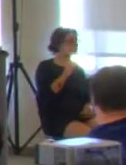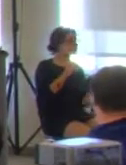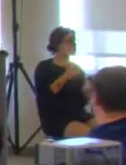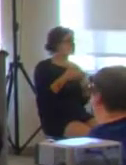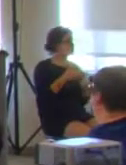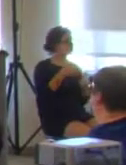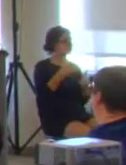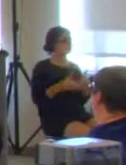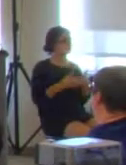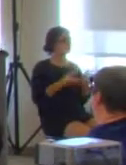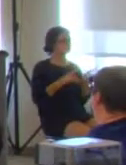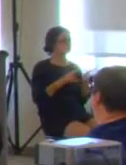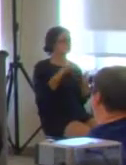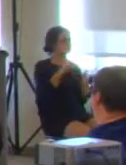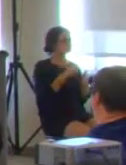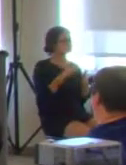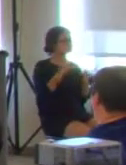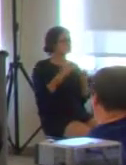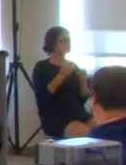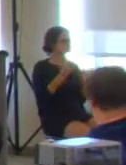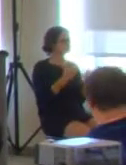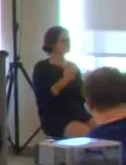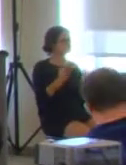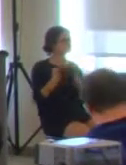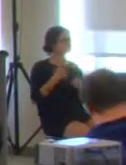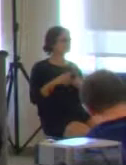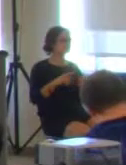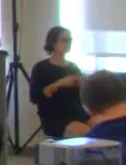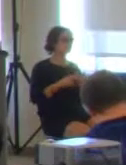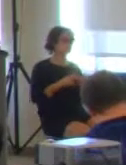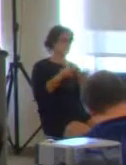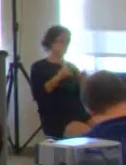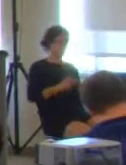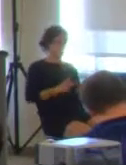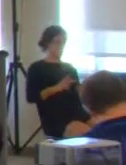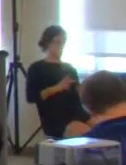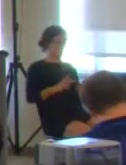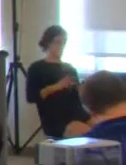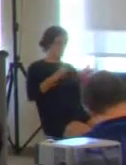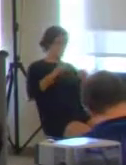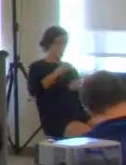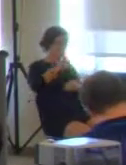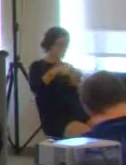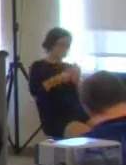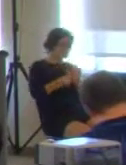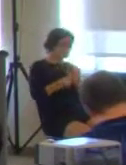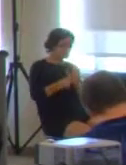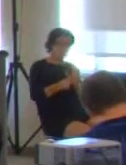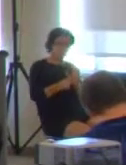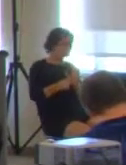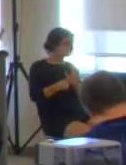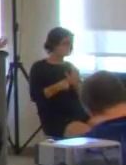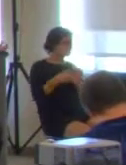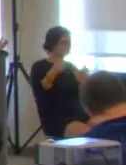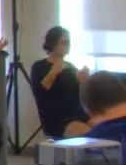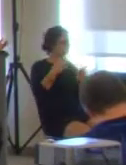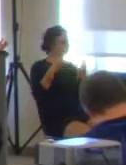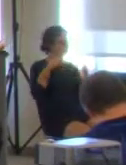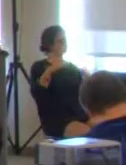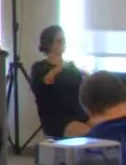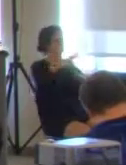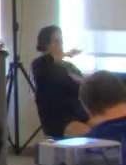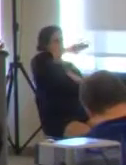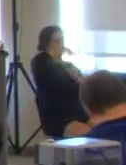a person's life and all aspects of healthcare and services are part